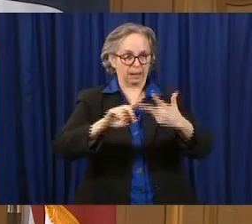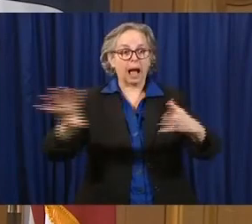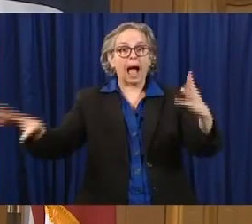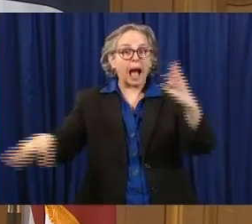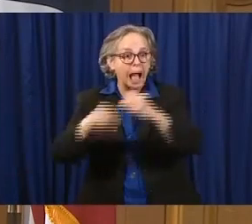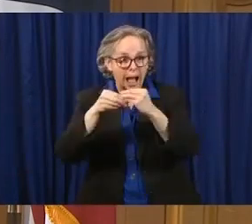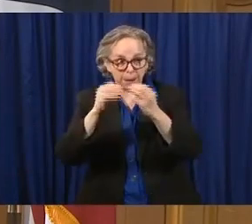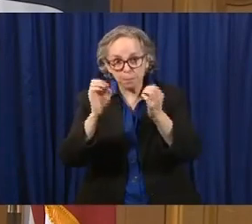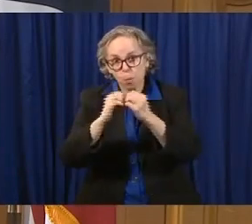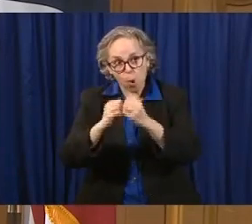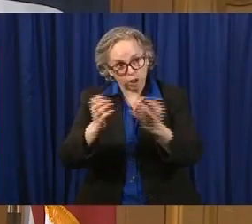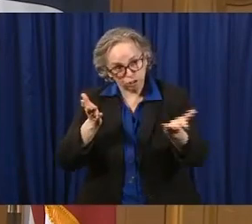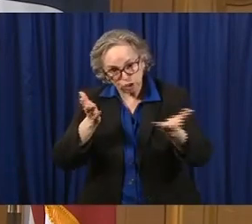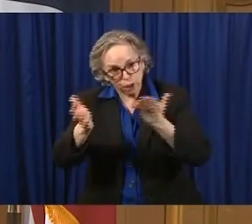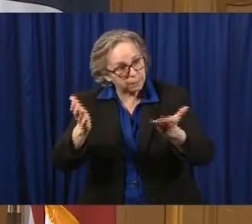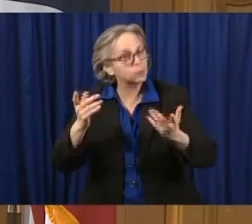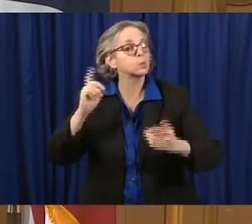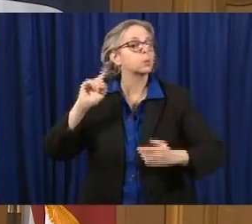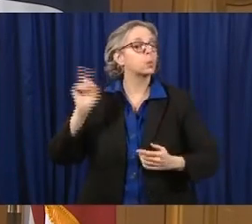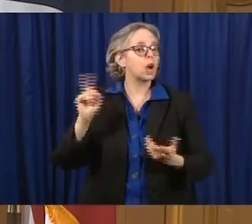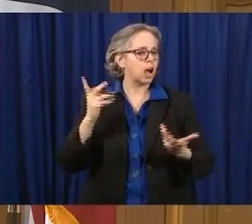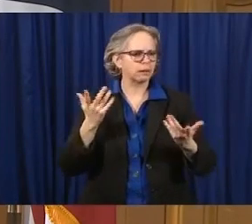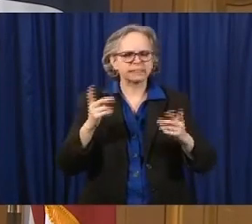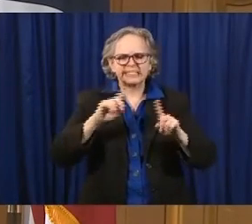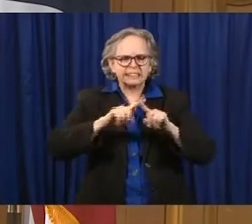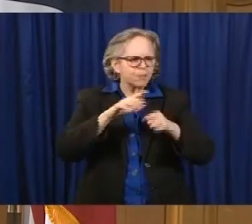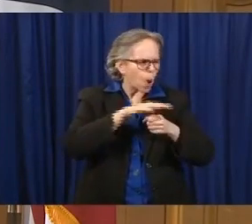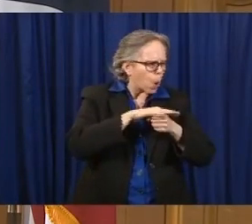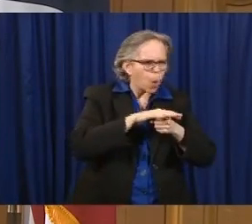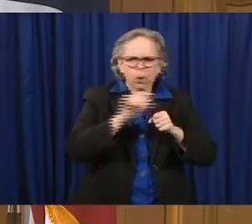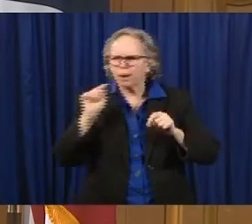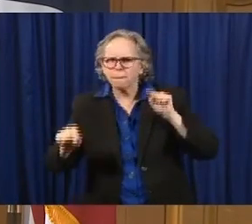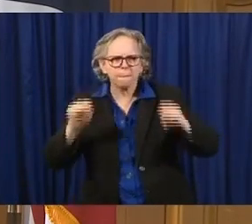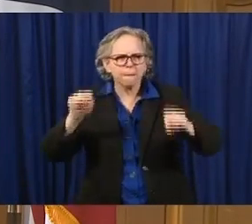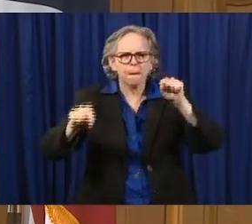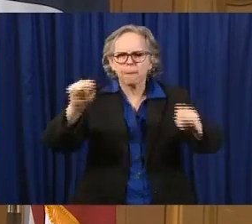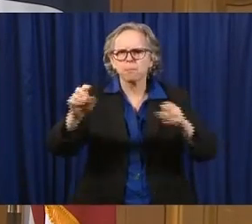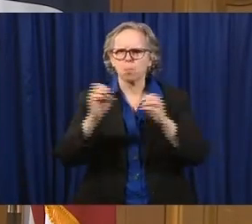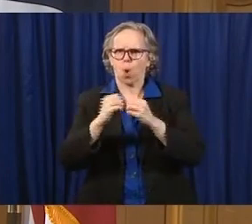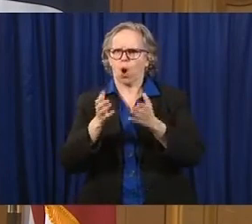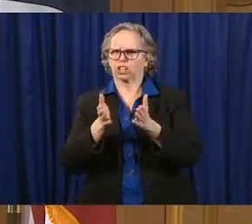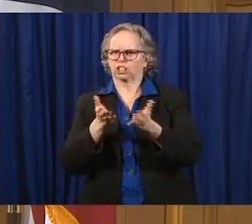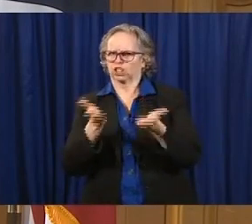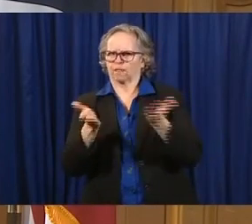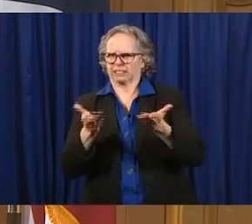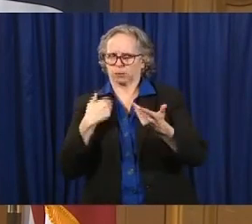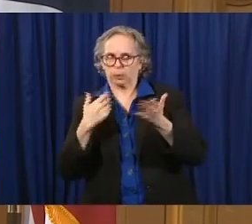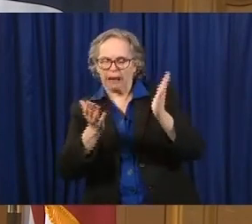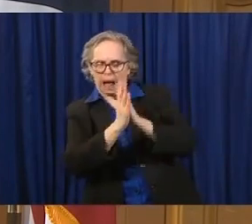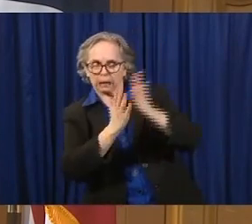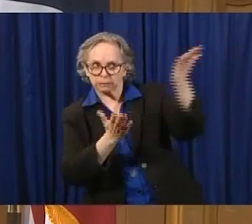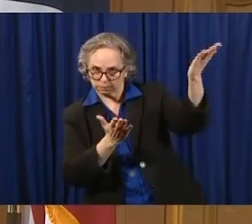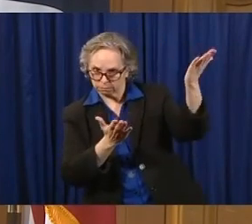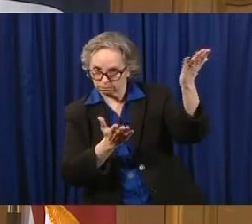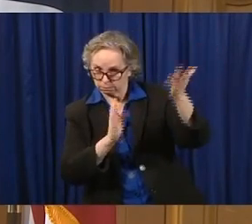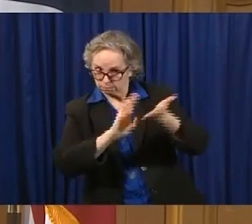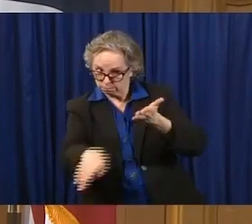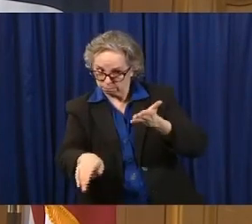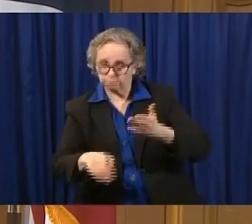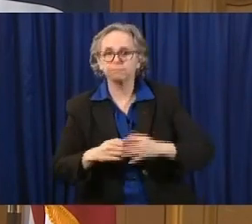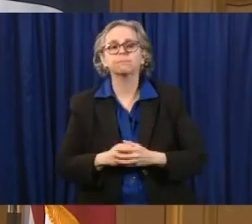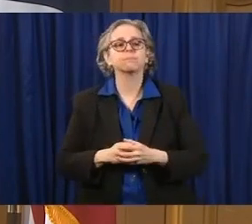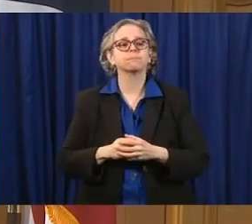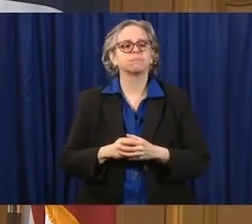removing staffing level requirements to give providers more flexibility to deliver the services. Once we